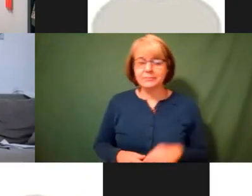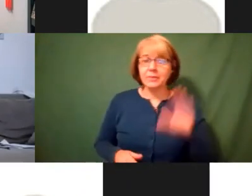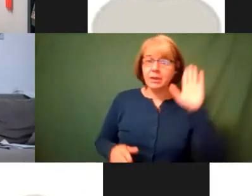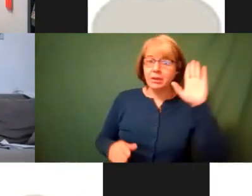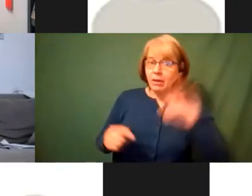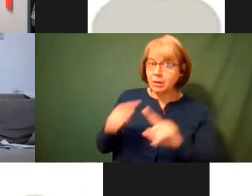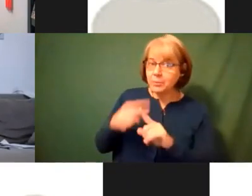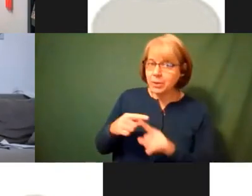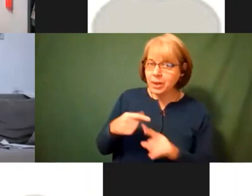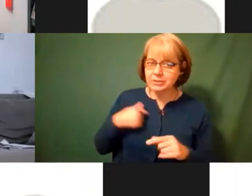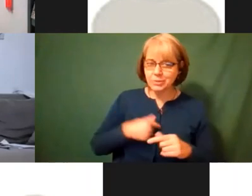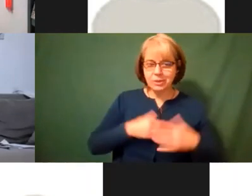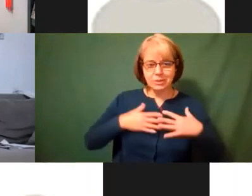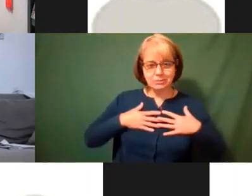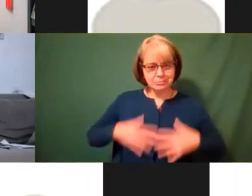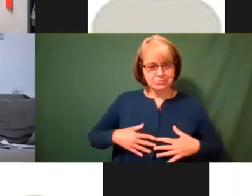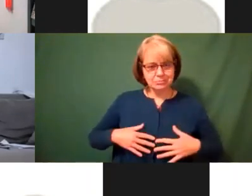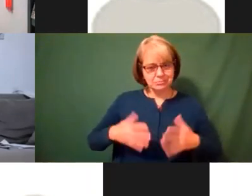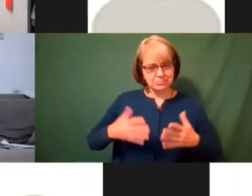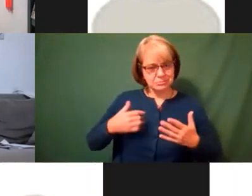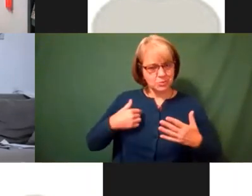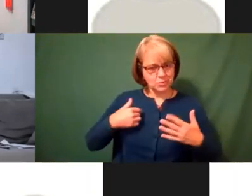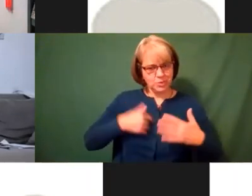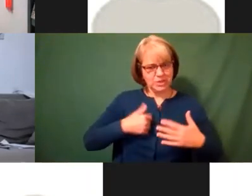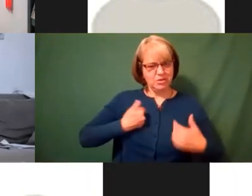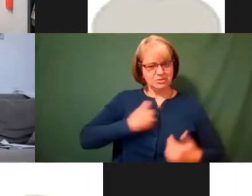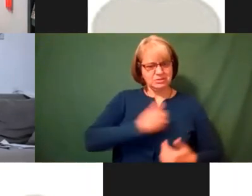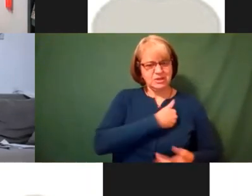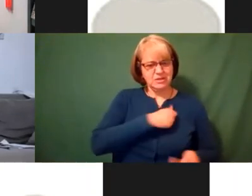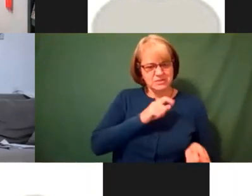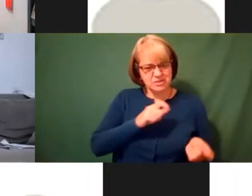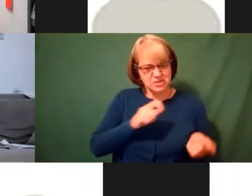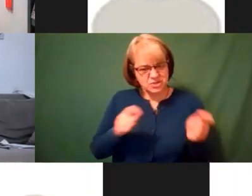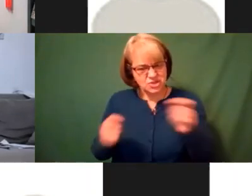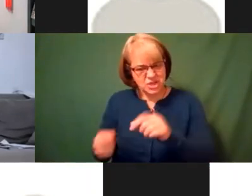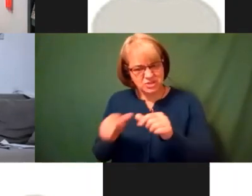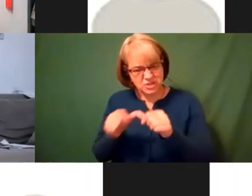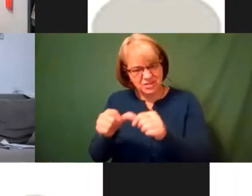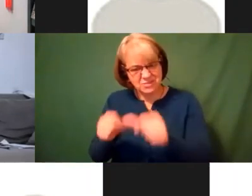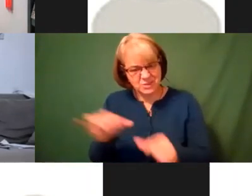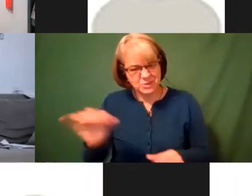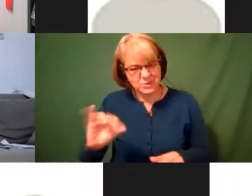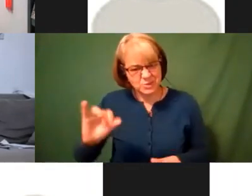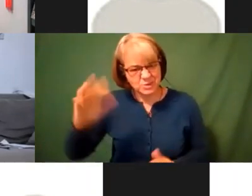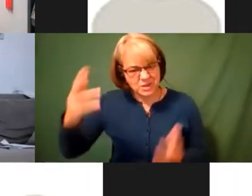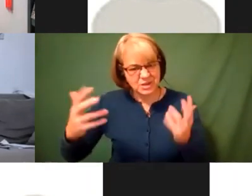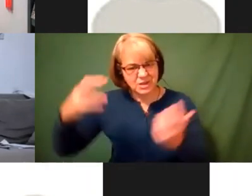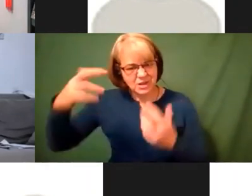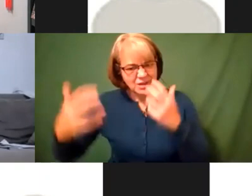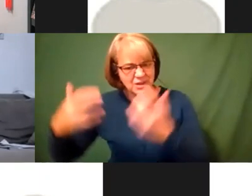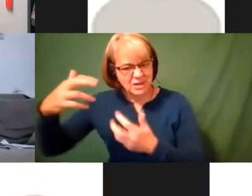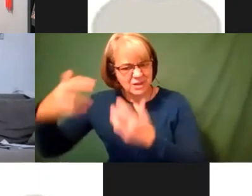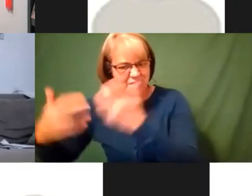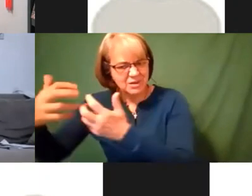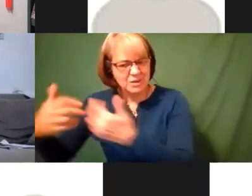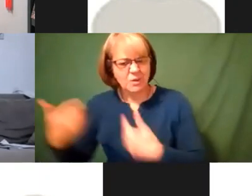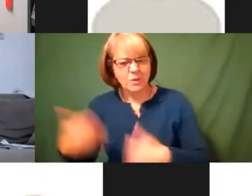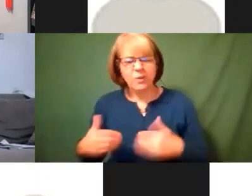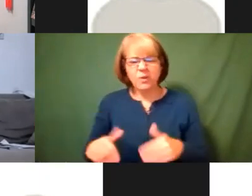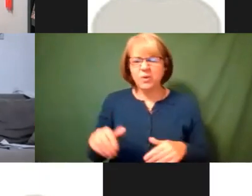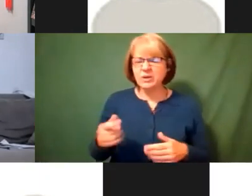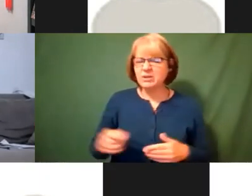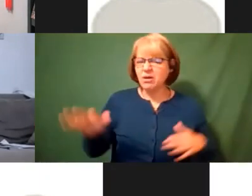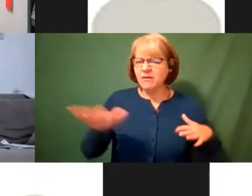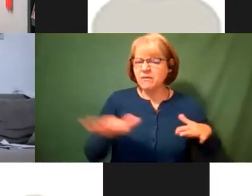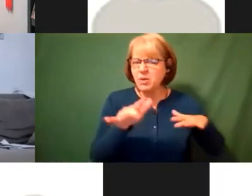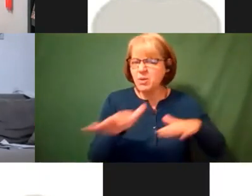own bodies. We're changing all the time. So there's something about, for me, understanding how stories and the experience of change, it's fluid. You